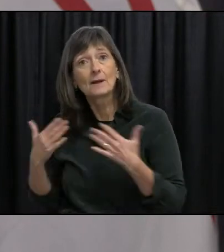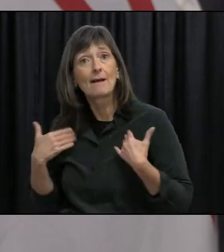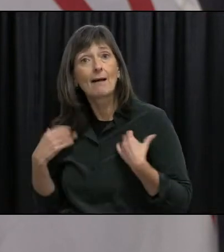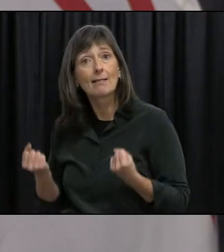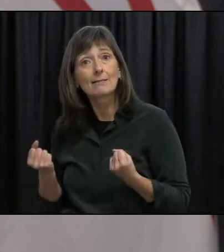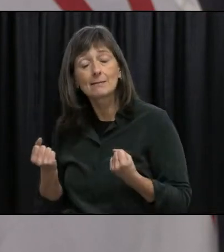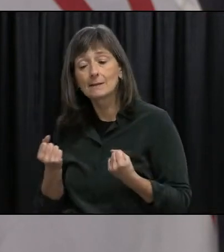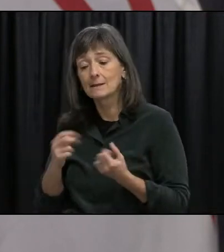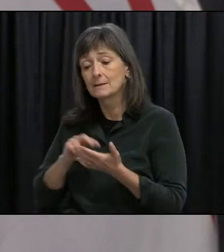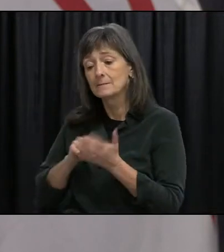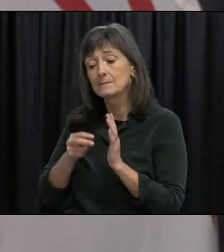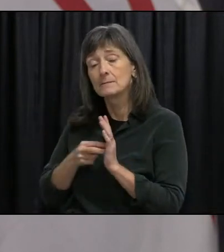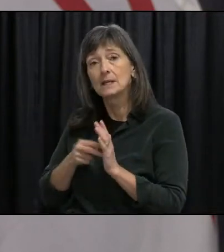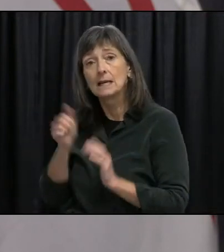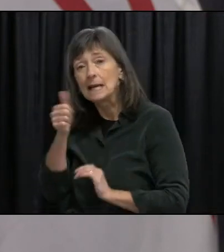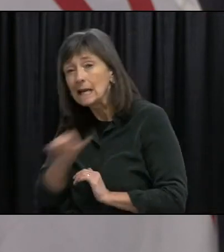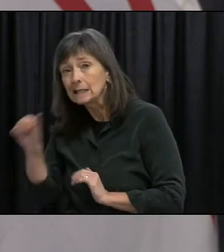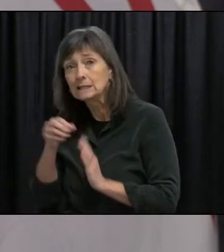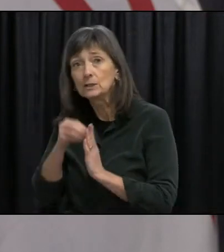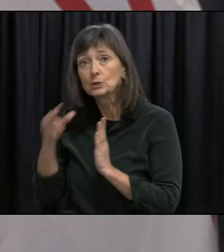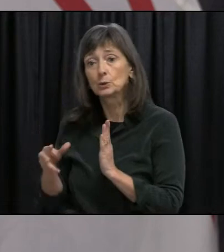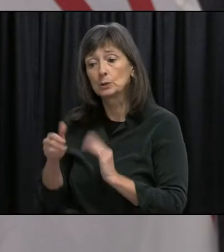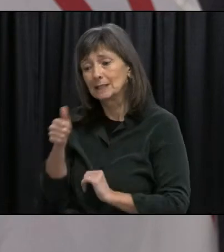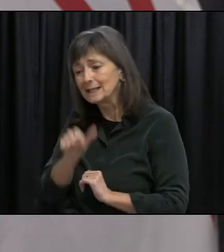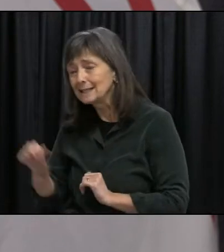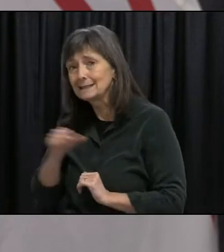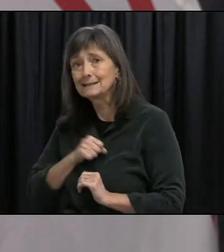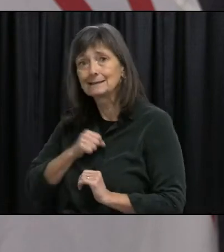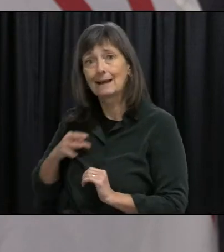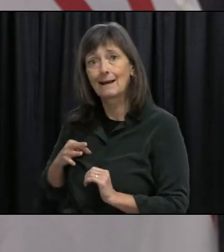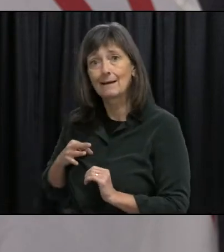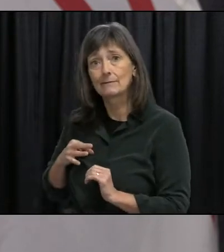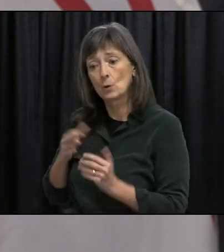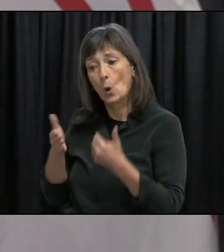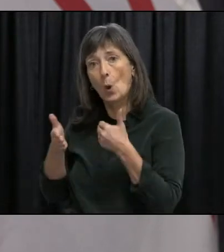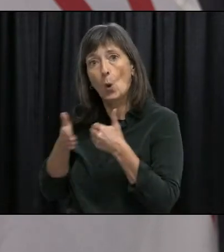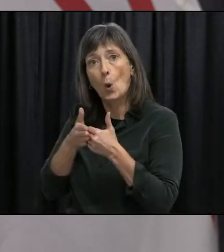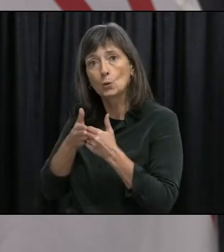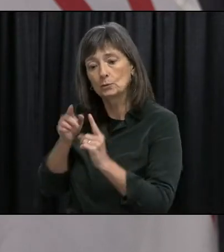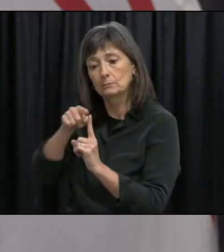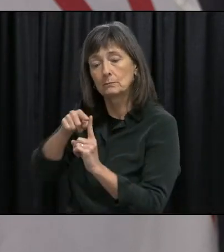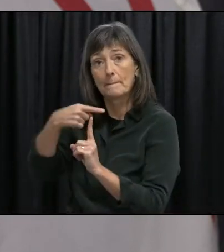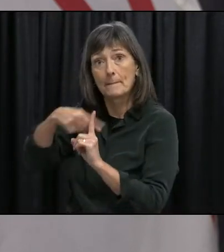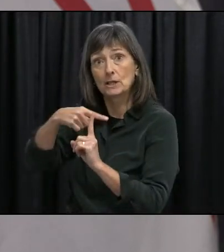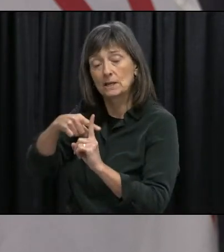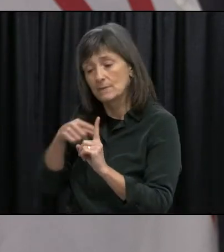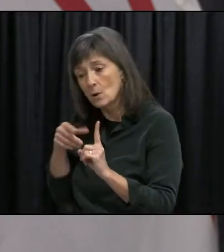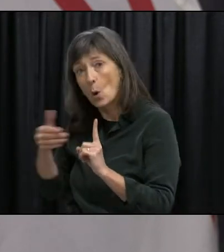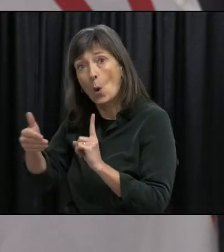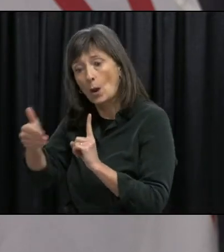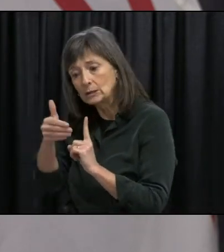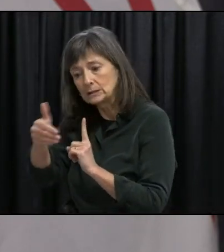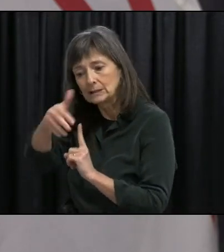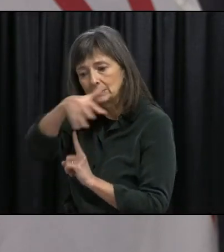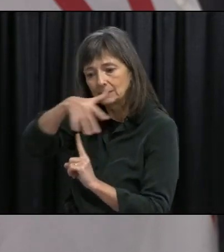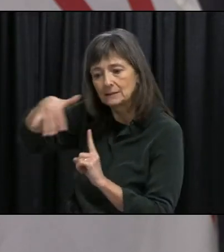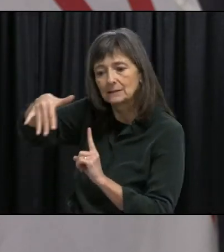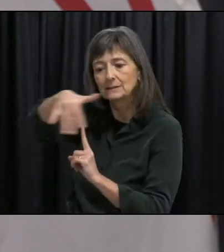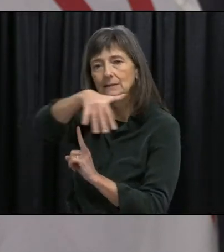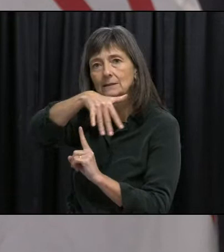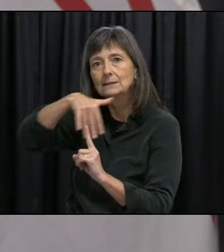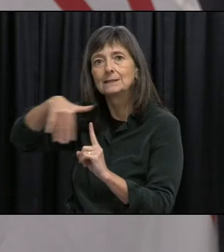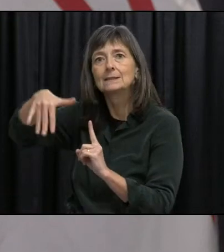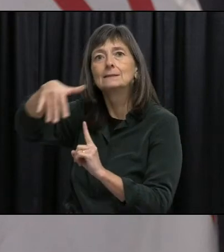is considered a close contact of an individual who has tested positive for COVID-19, they will